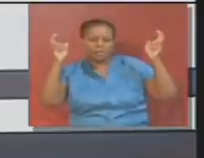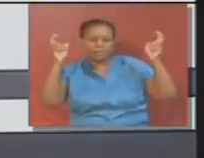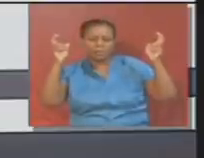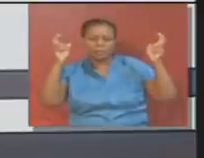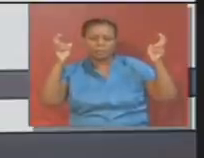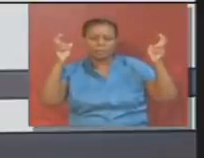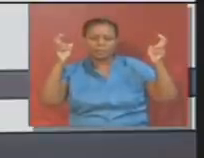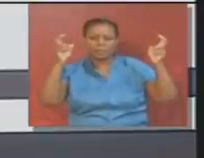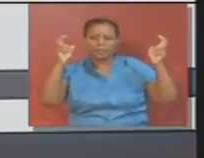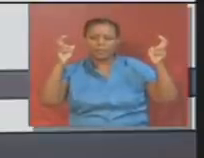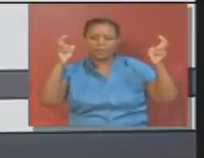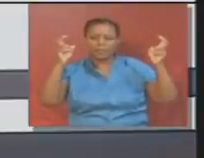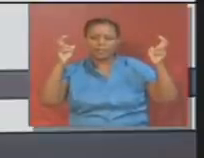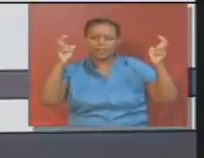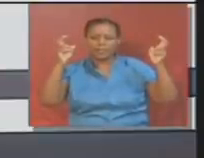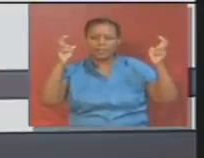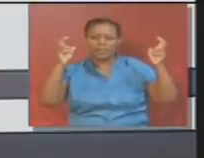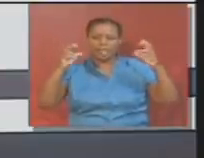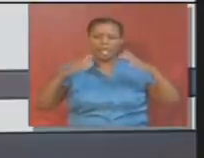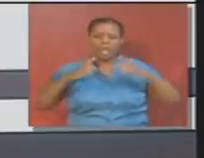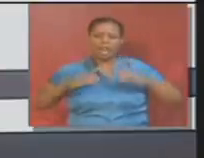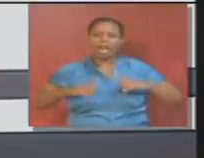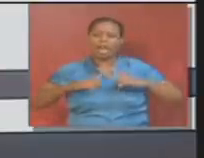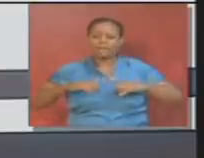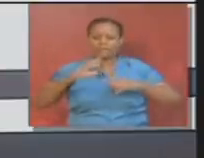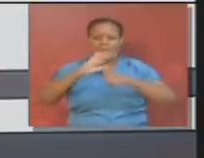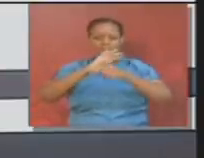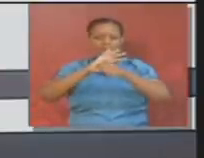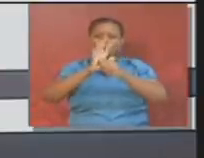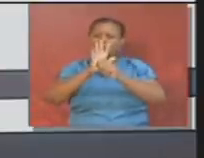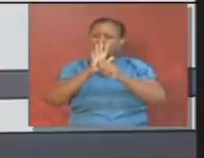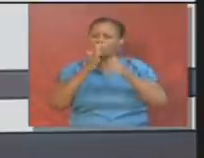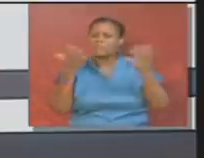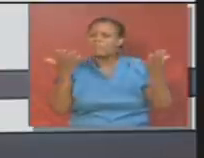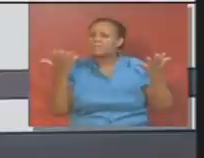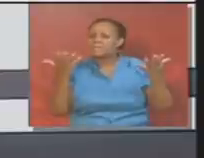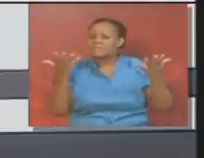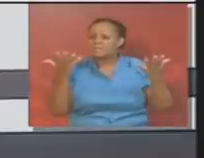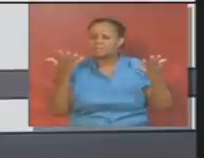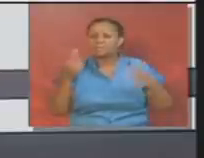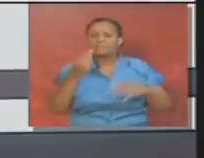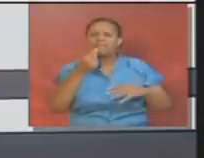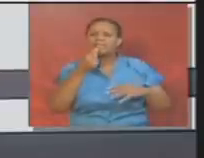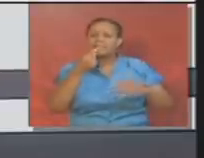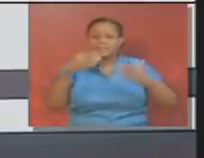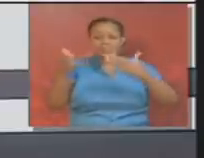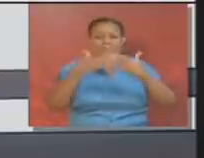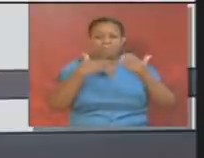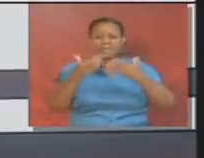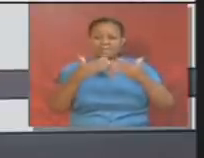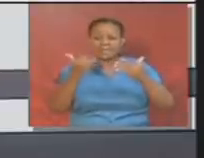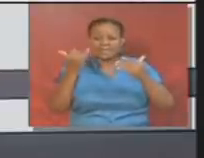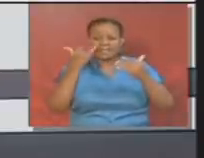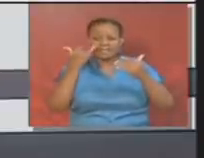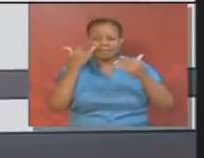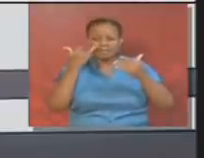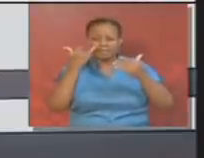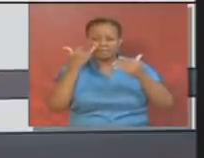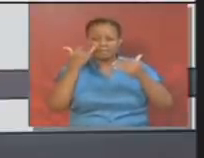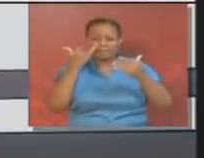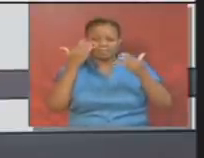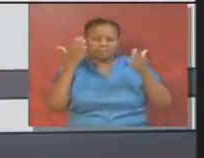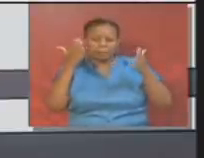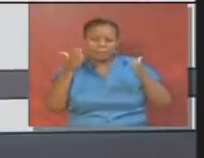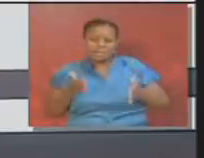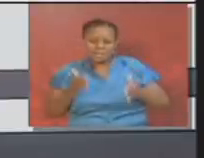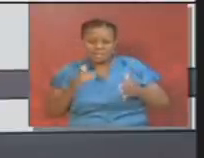recognized that even if you have a mild infection with COVID-19, mild, moderate, severe, but even mild, after 3 months of